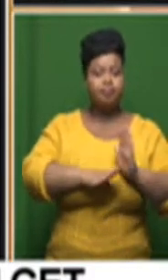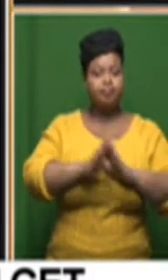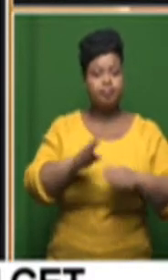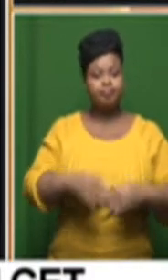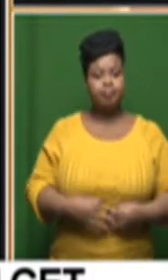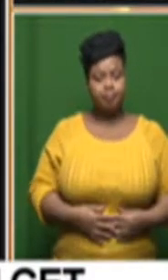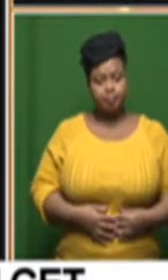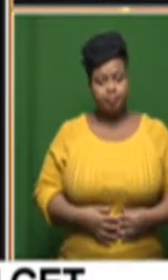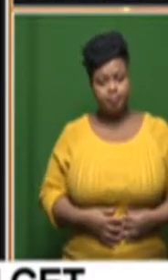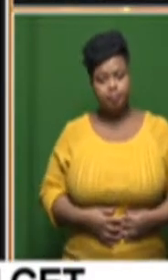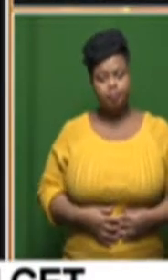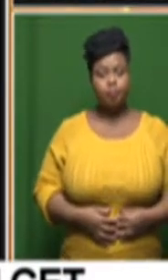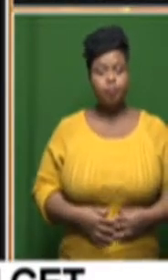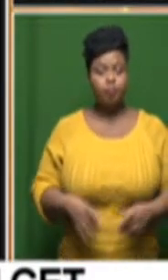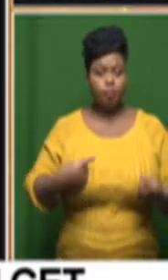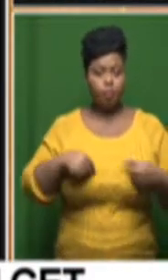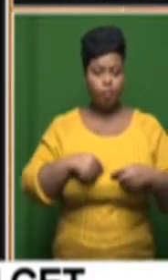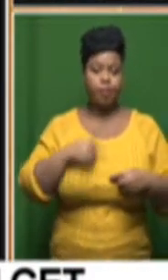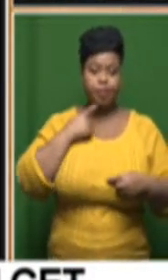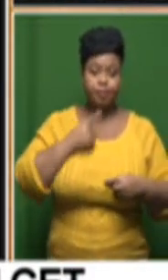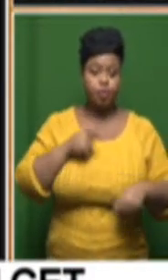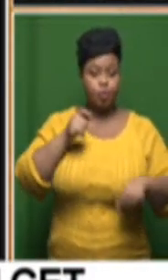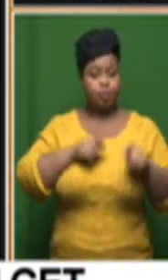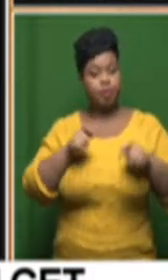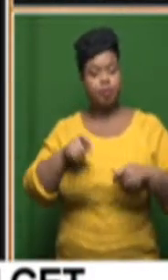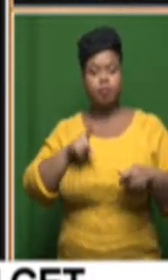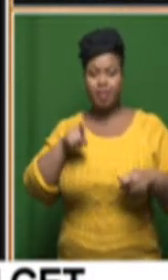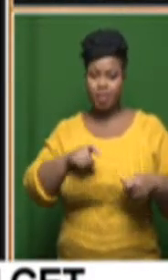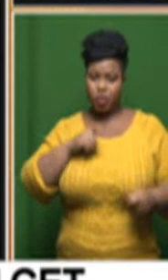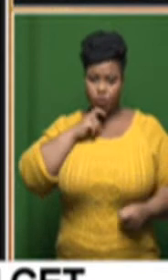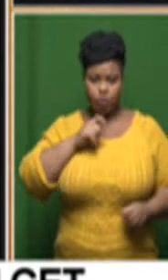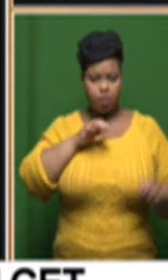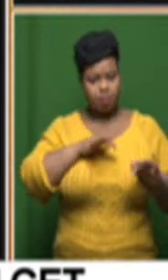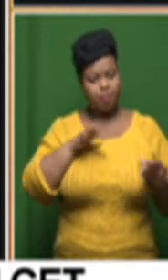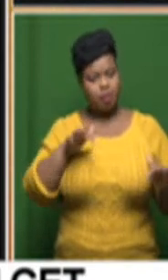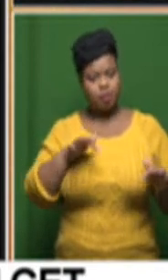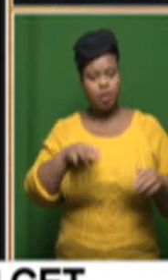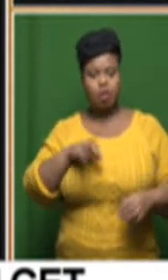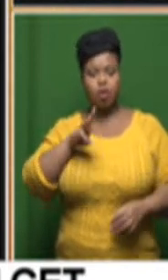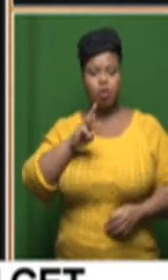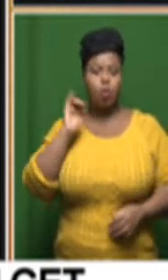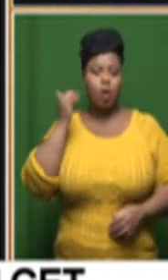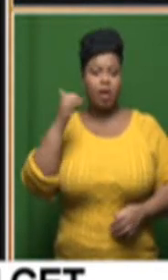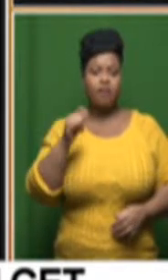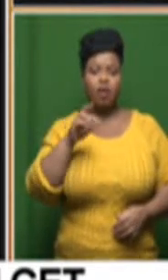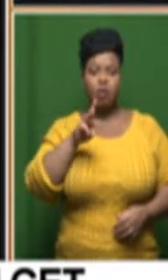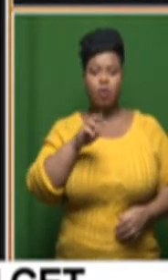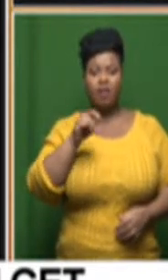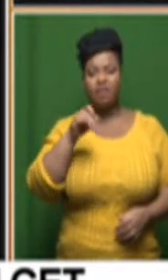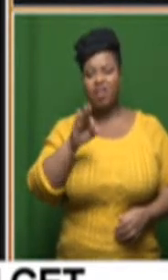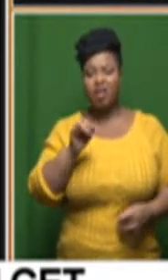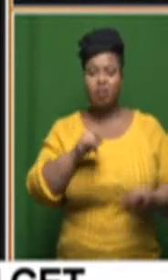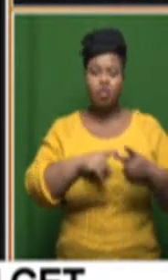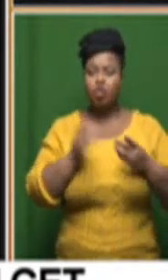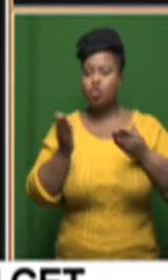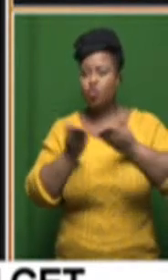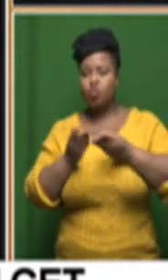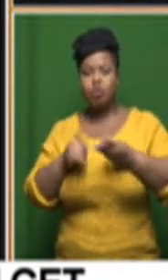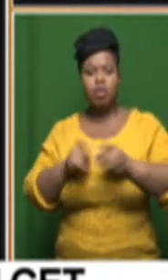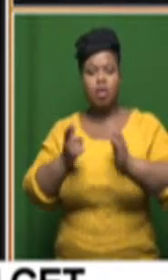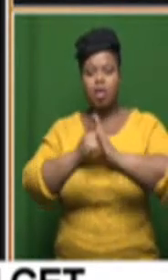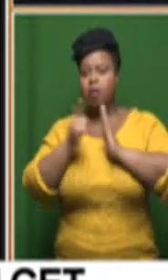running. We recommend to people that they use the free Wi-Fi hotspots like schools, library, clinics, and